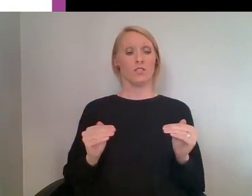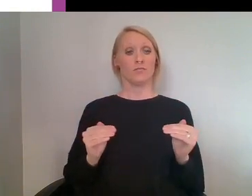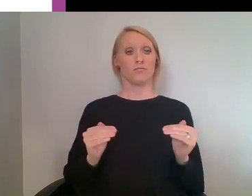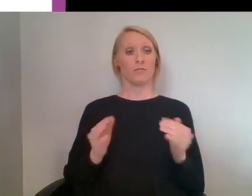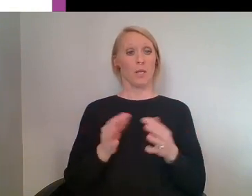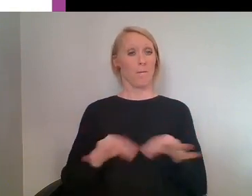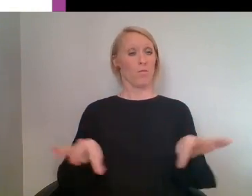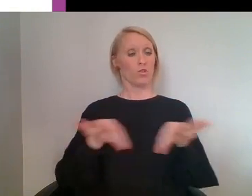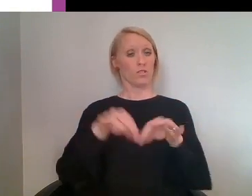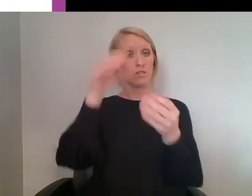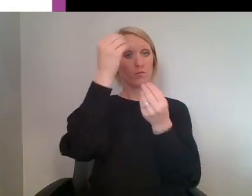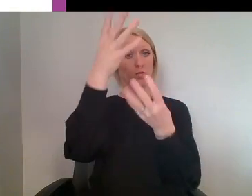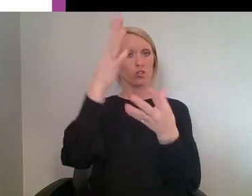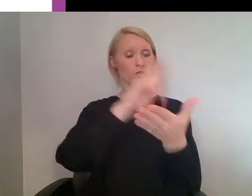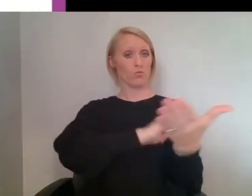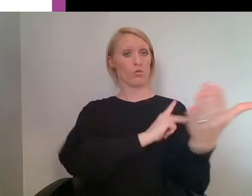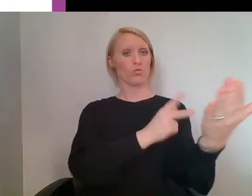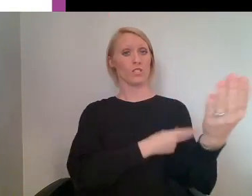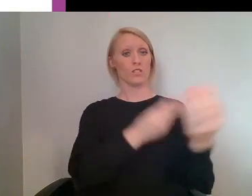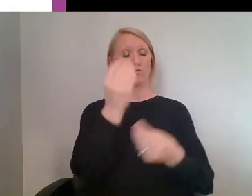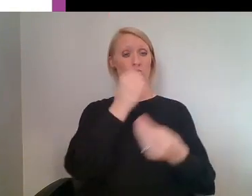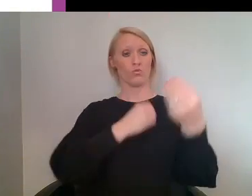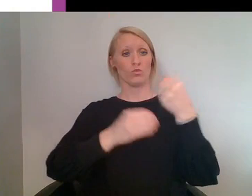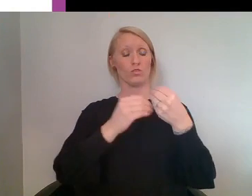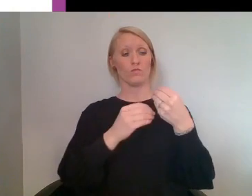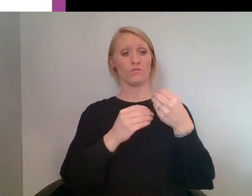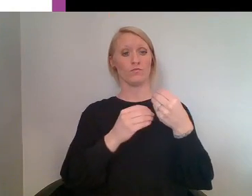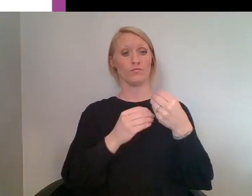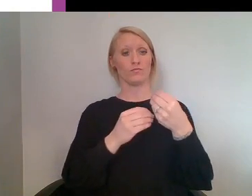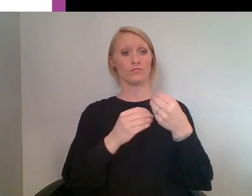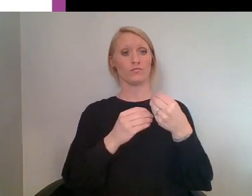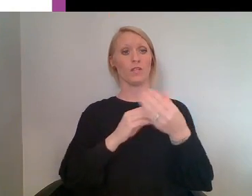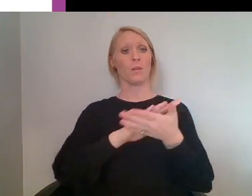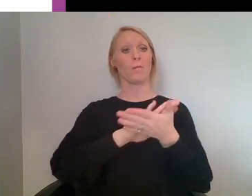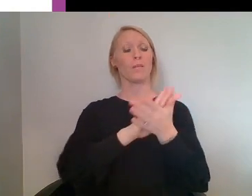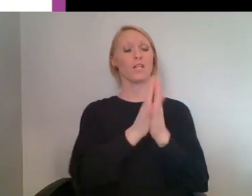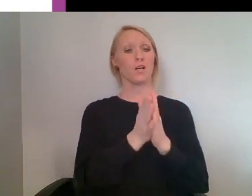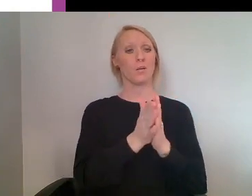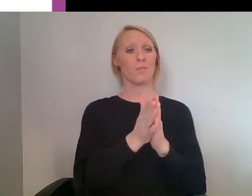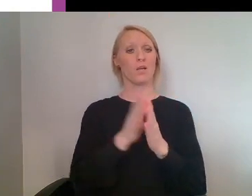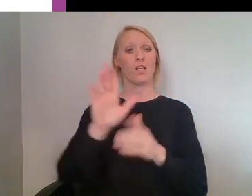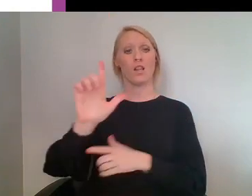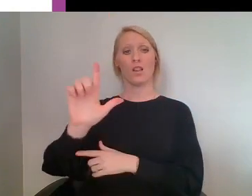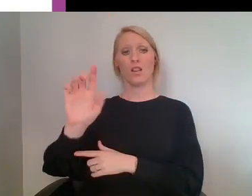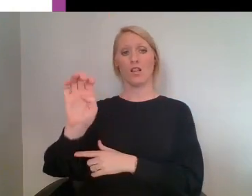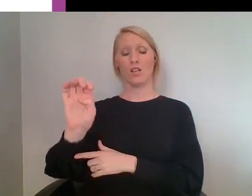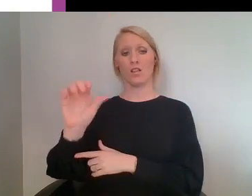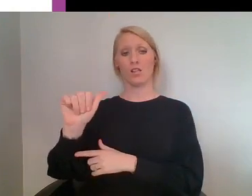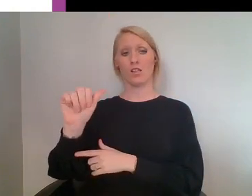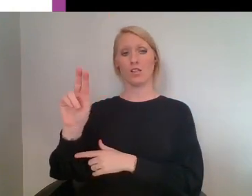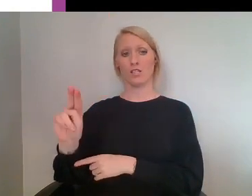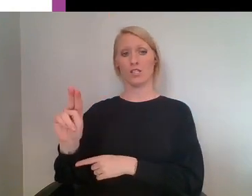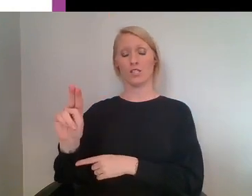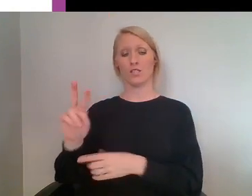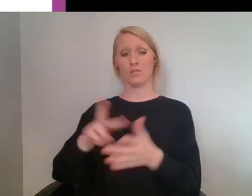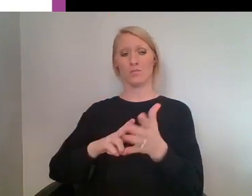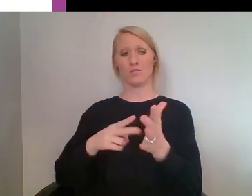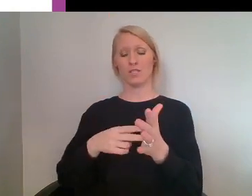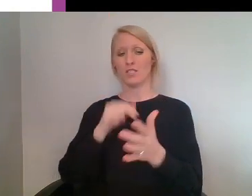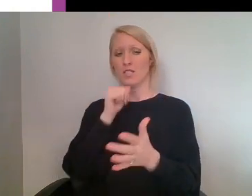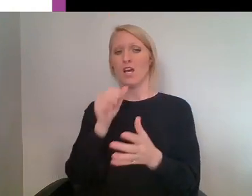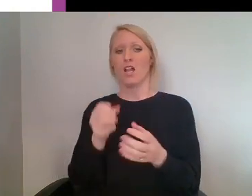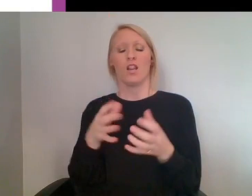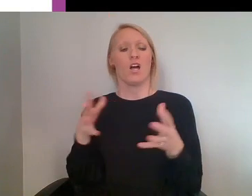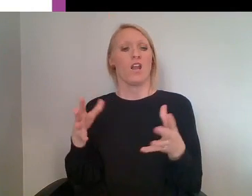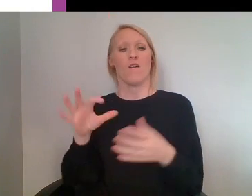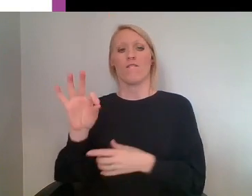want to go lean, right? What lean means is that it doesn't contain a lot of saturated fats. What we learned talking about